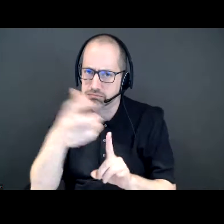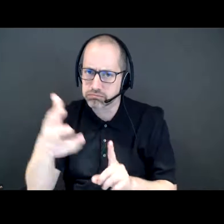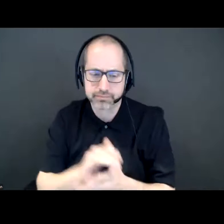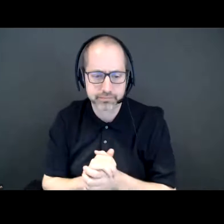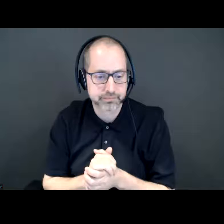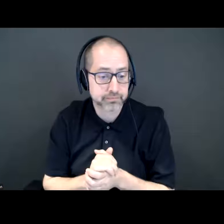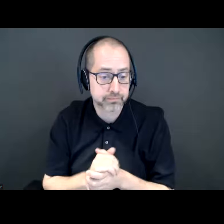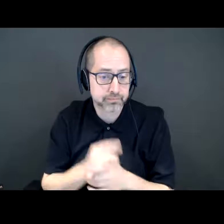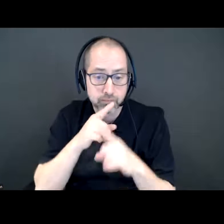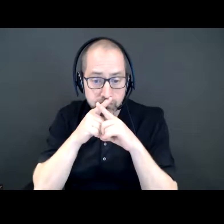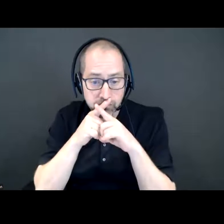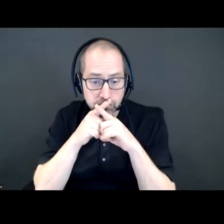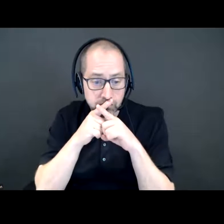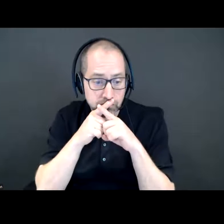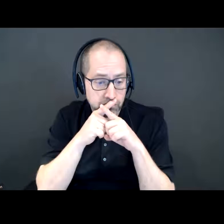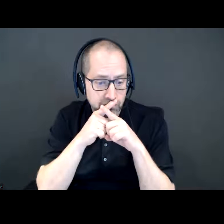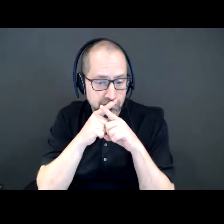Oh, you're muted.